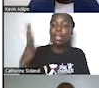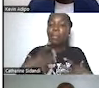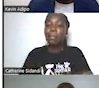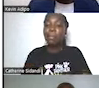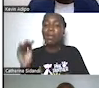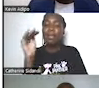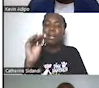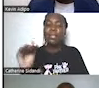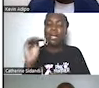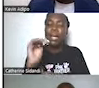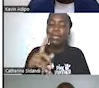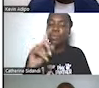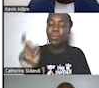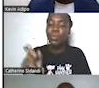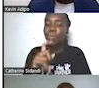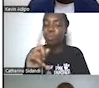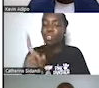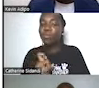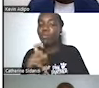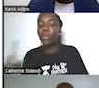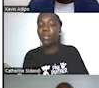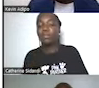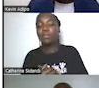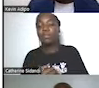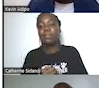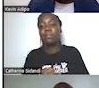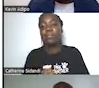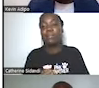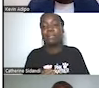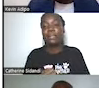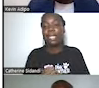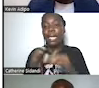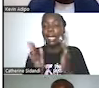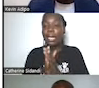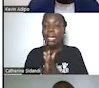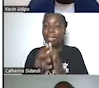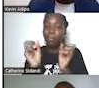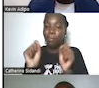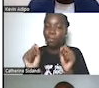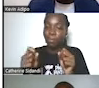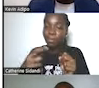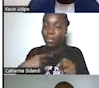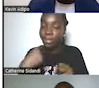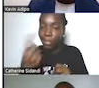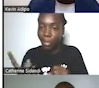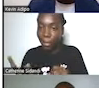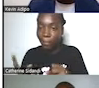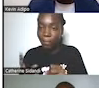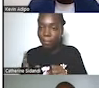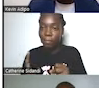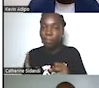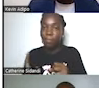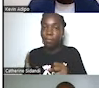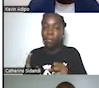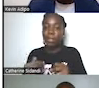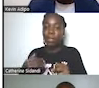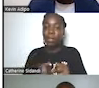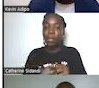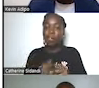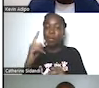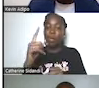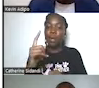of questions, and I can say we have one hand that has been up